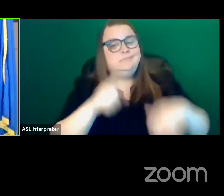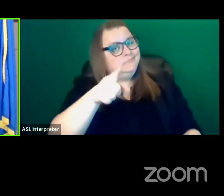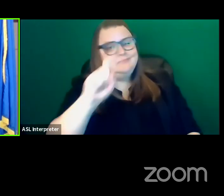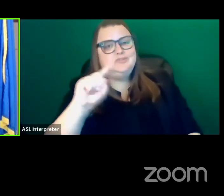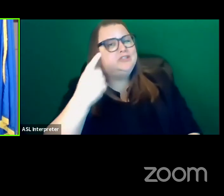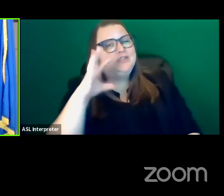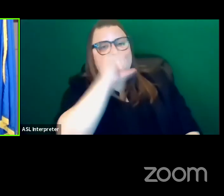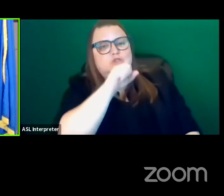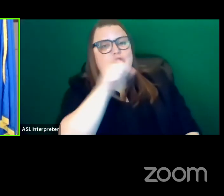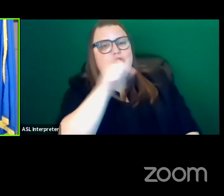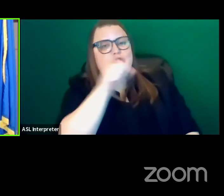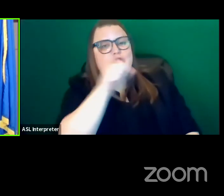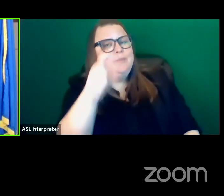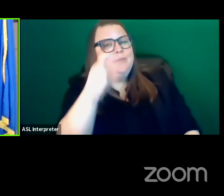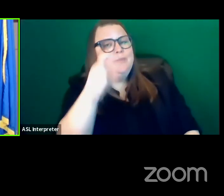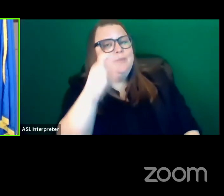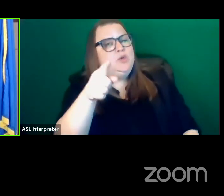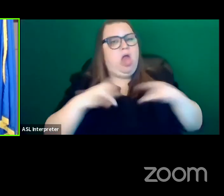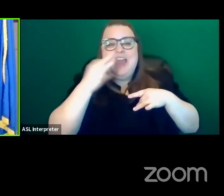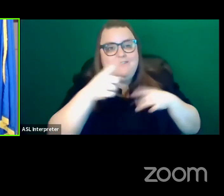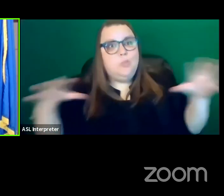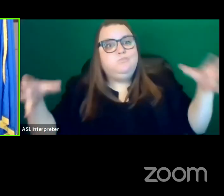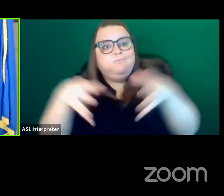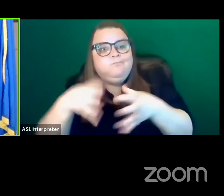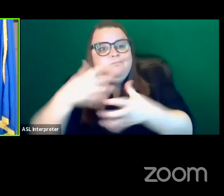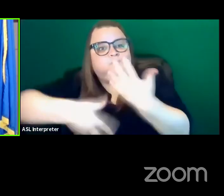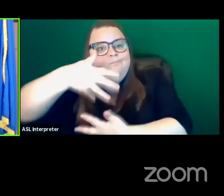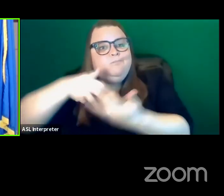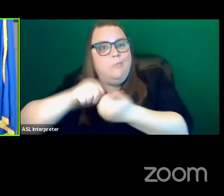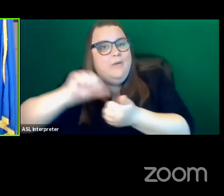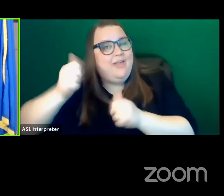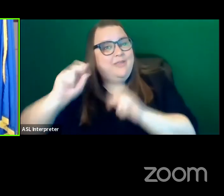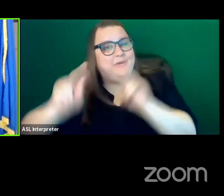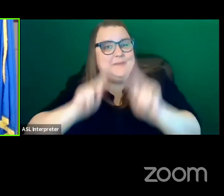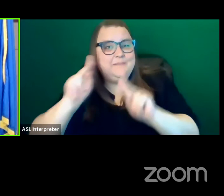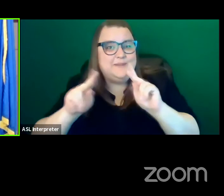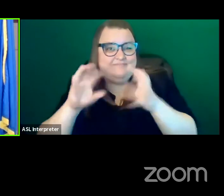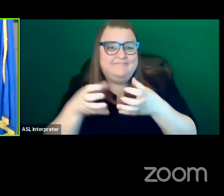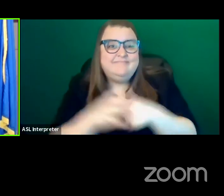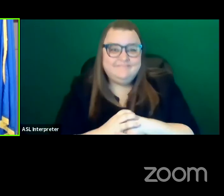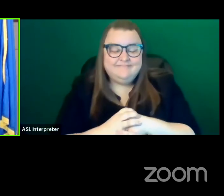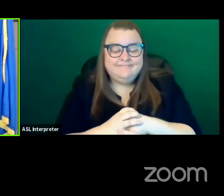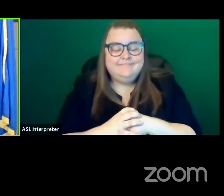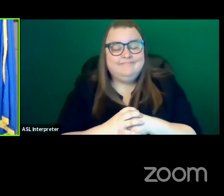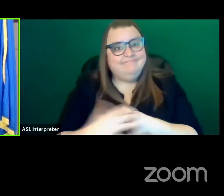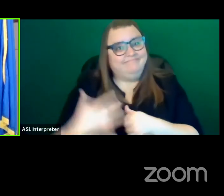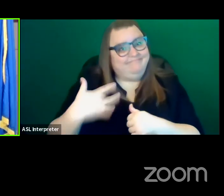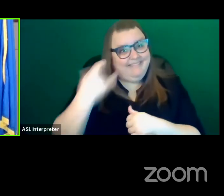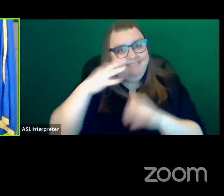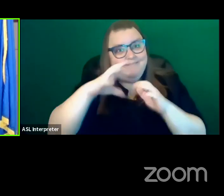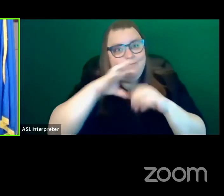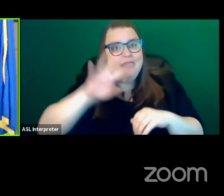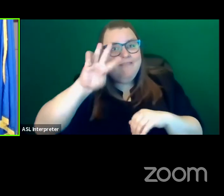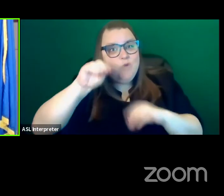you gathered beyond your immediate household. Most likely, you will not have